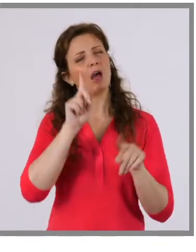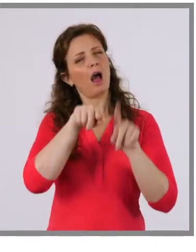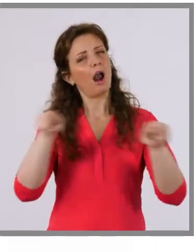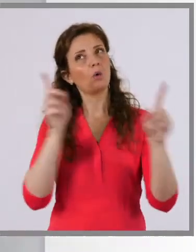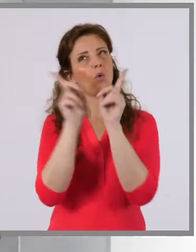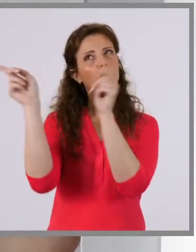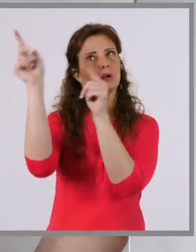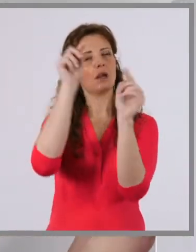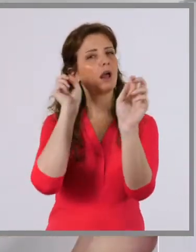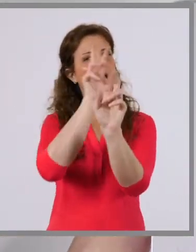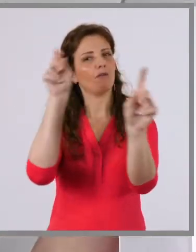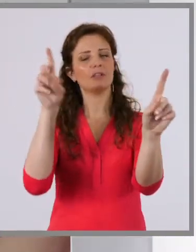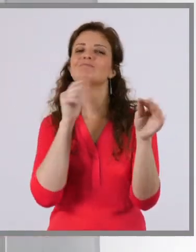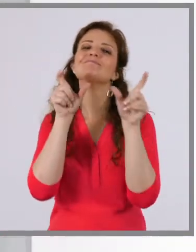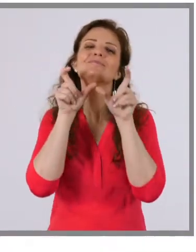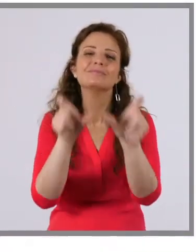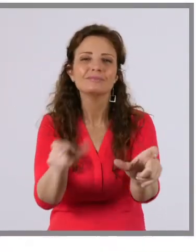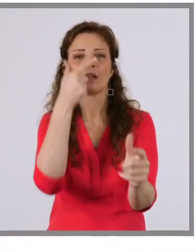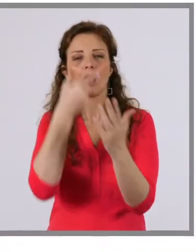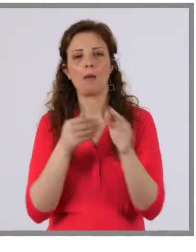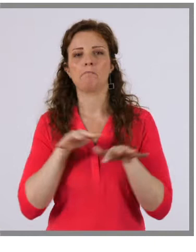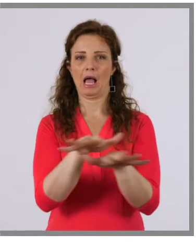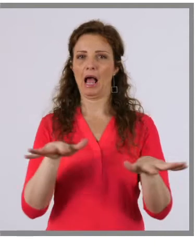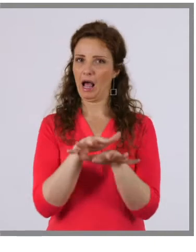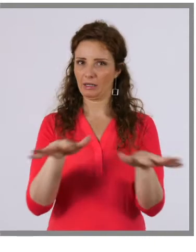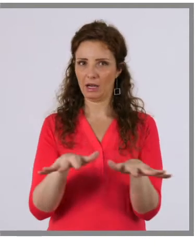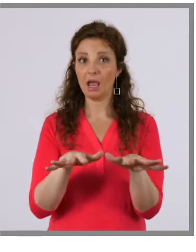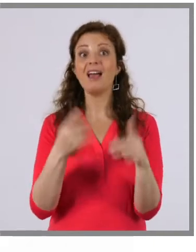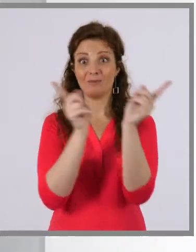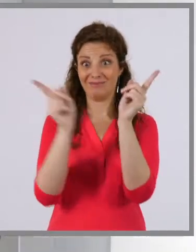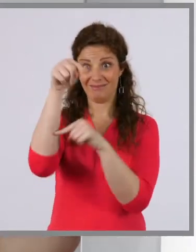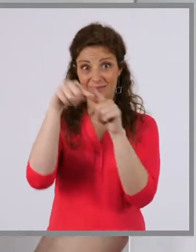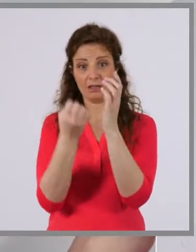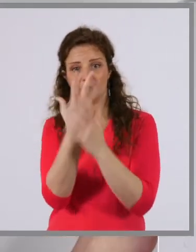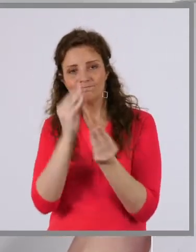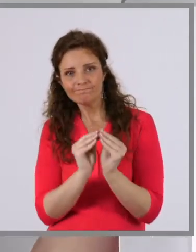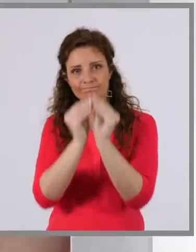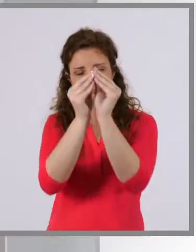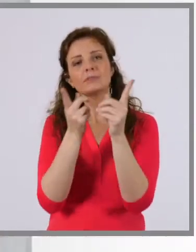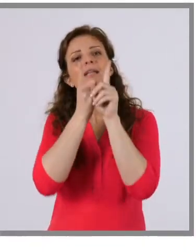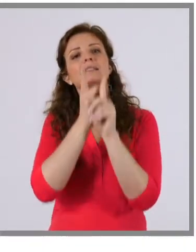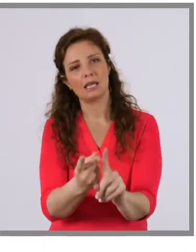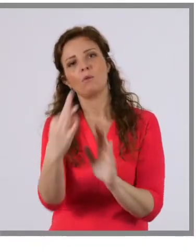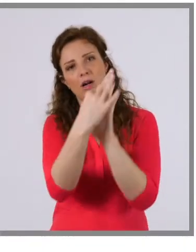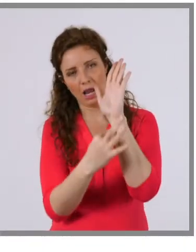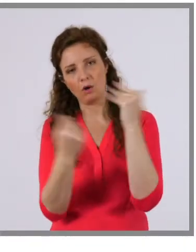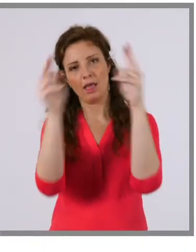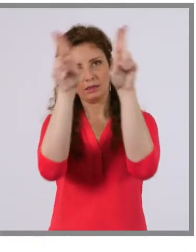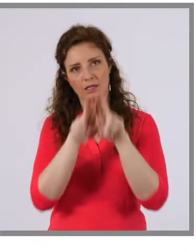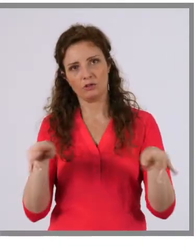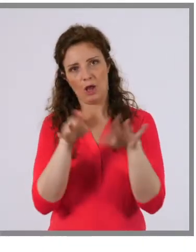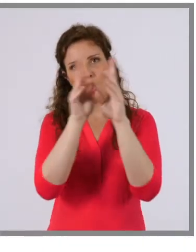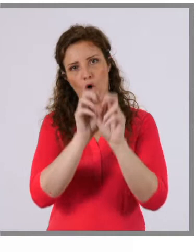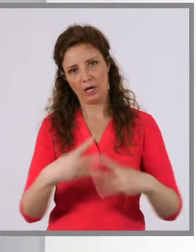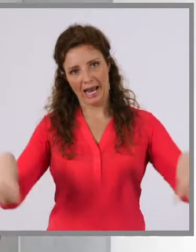others instead are specific to the maritime sector and are made in compliance with the regulations of the International